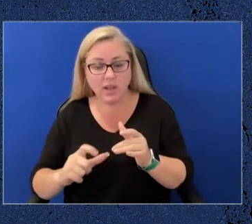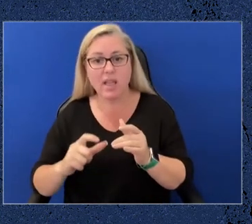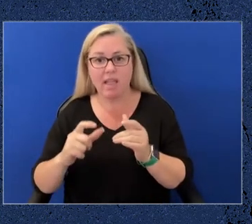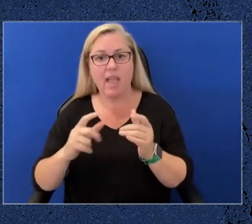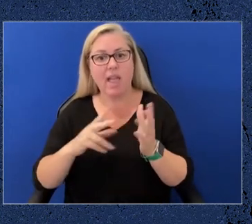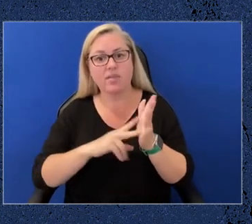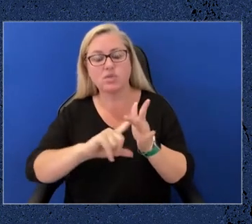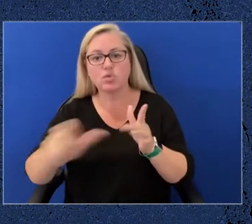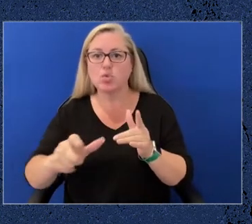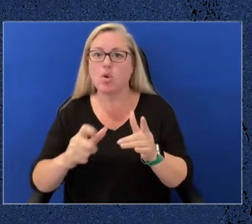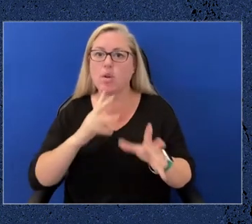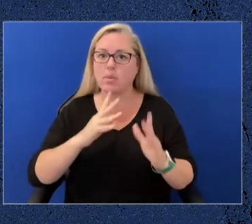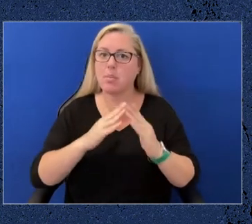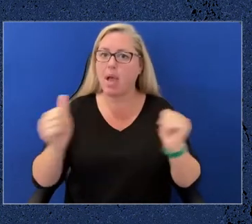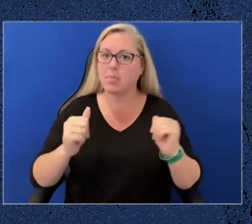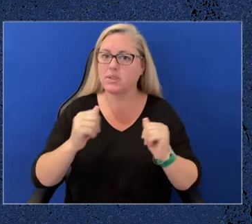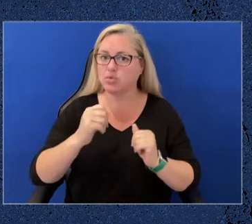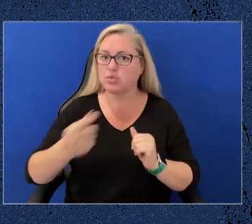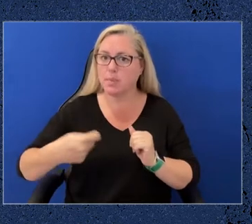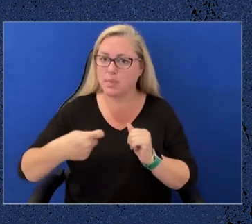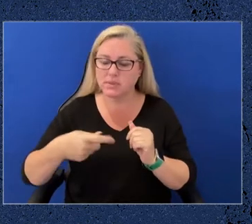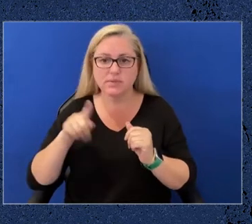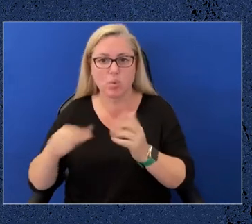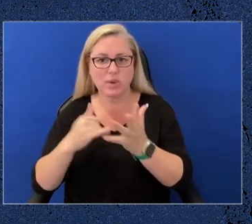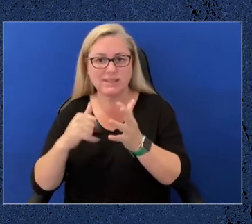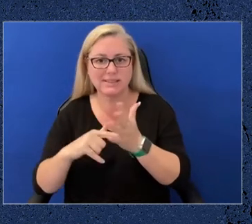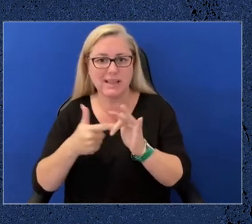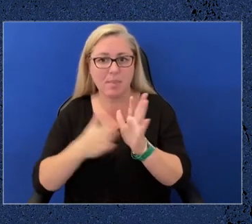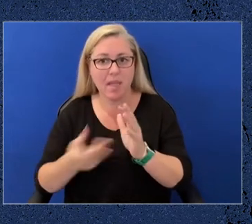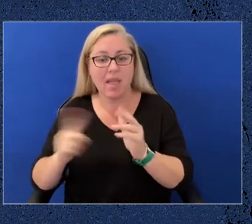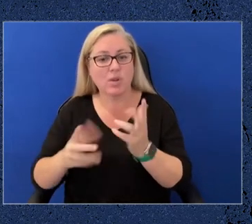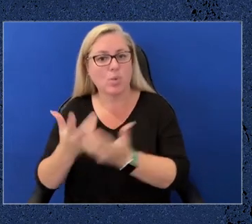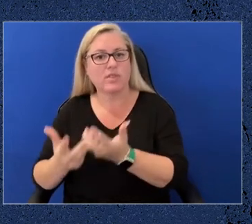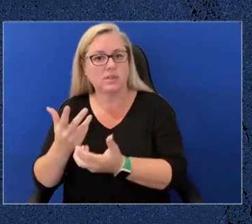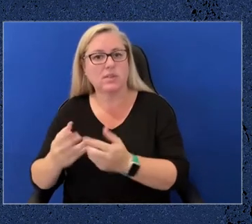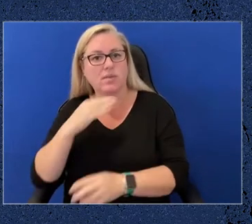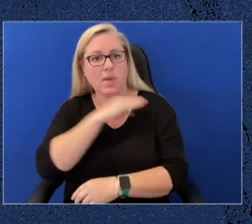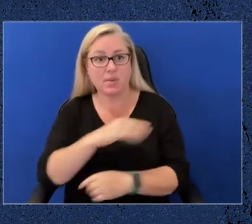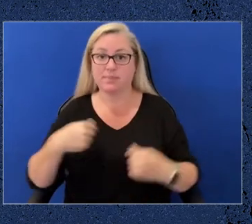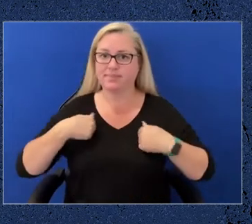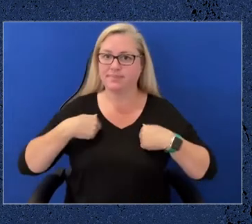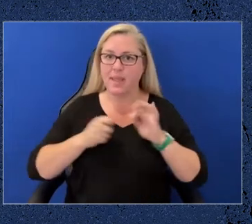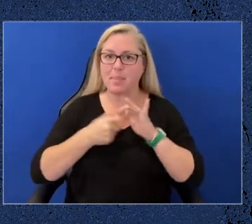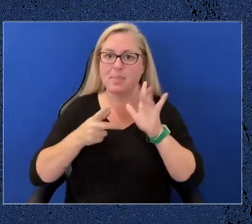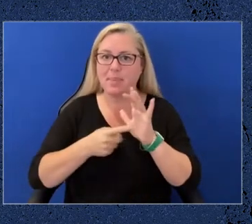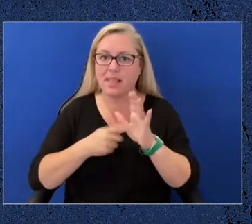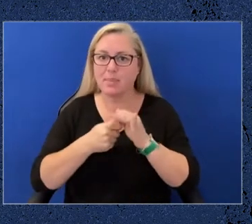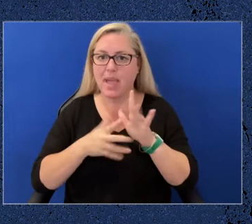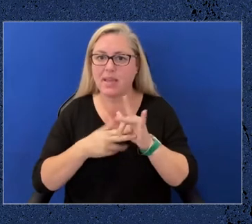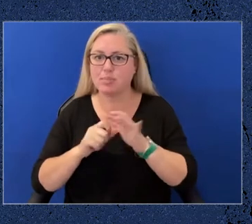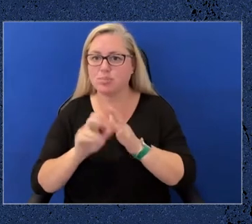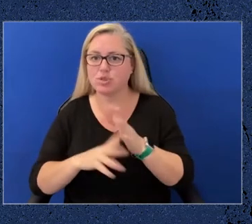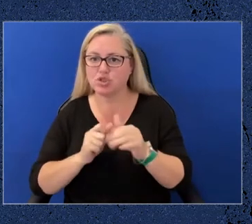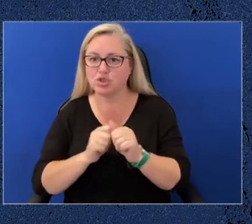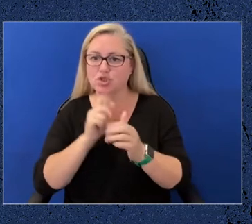with the Indigenous Knowledge Institute at the University of Melbourne. I'm Bill Bainbridge, I'm one of the communications advisors here at the Parliament, and